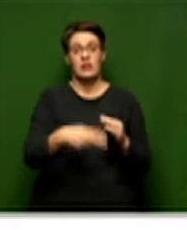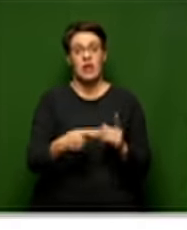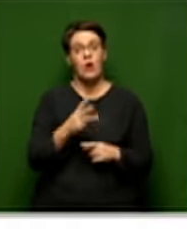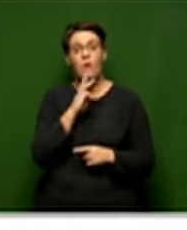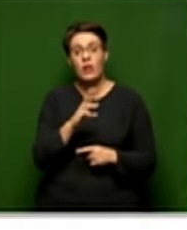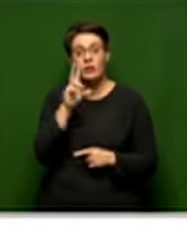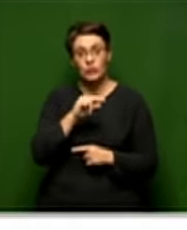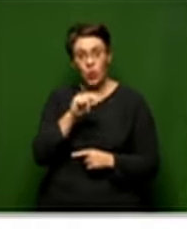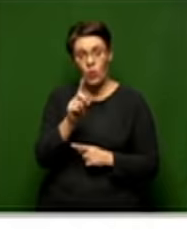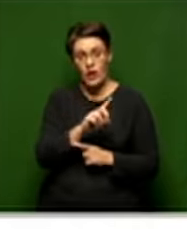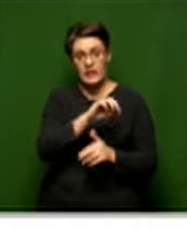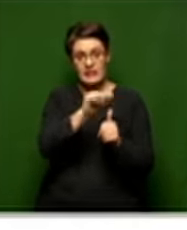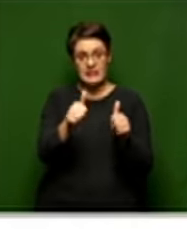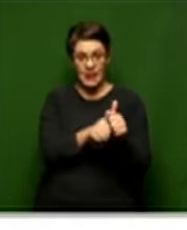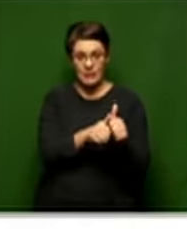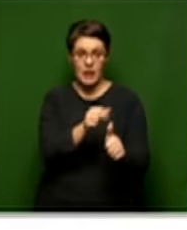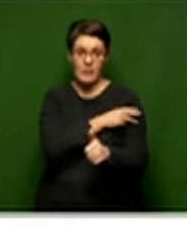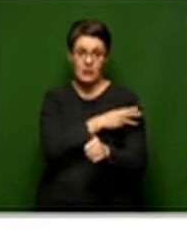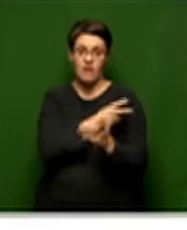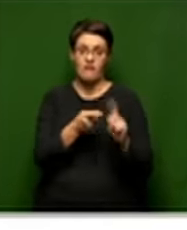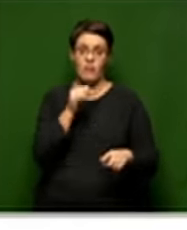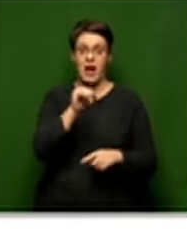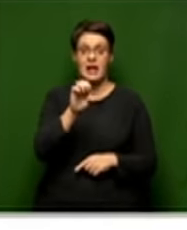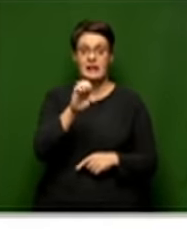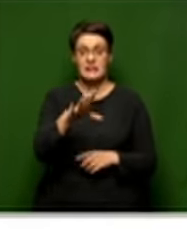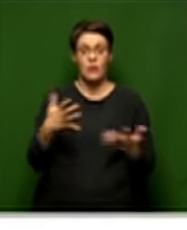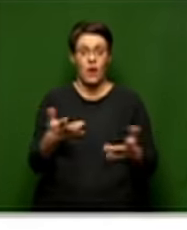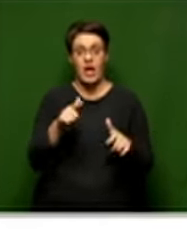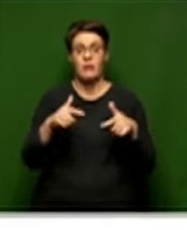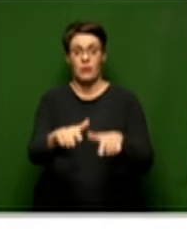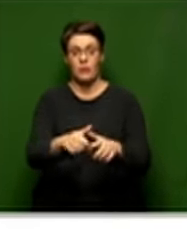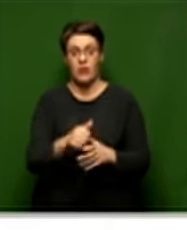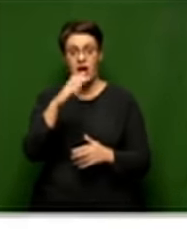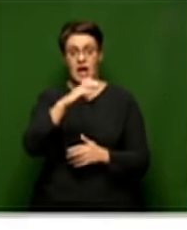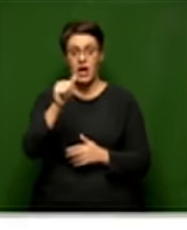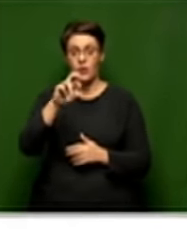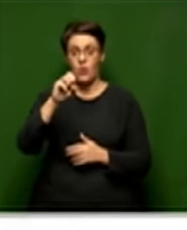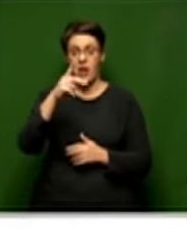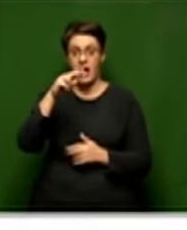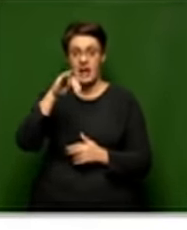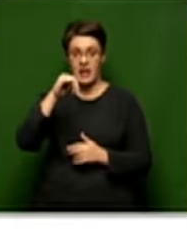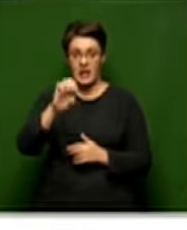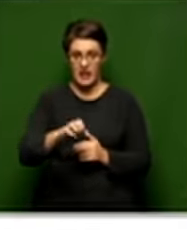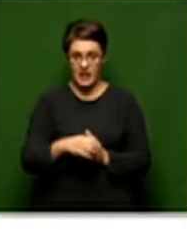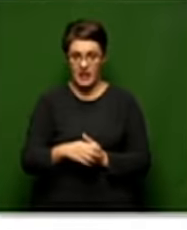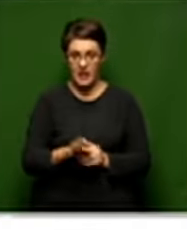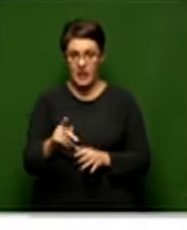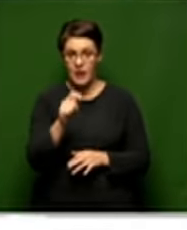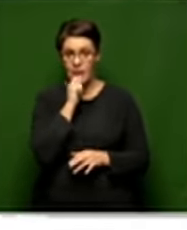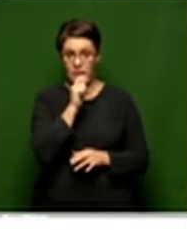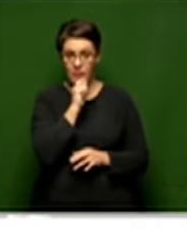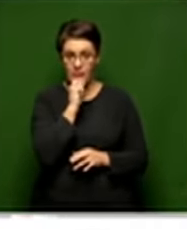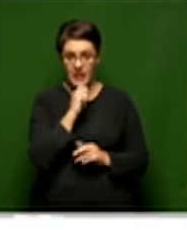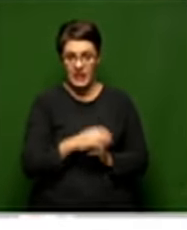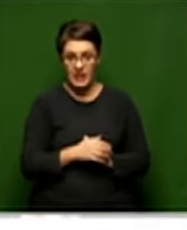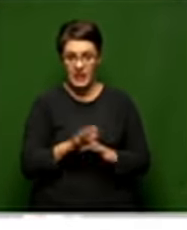to be talking to the deputy manager of the IEC in Limpopo, Caroline Neshishi. Good morning, and how are you? Good morning,